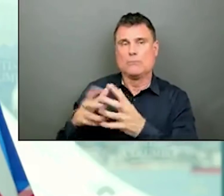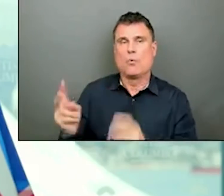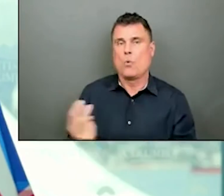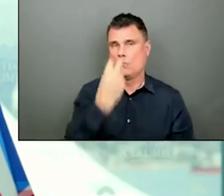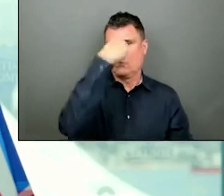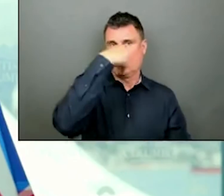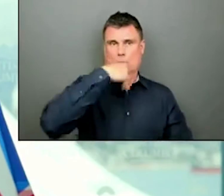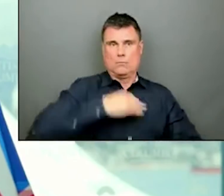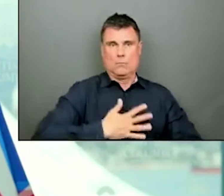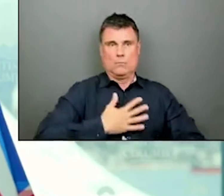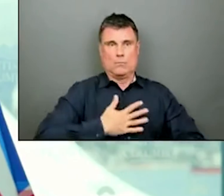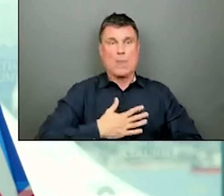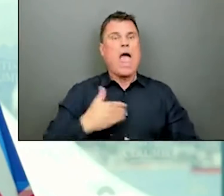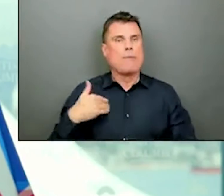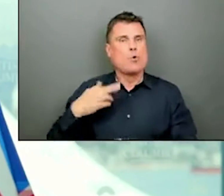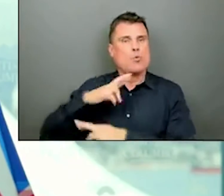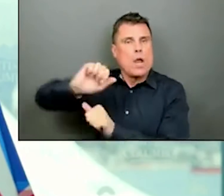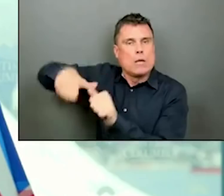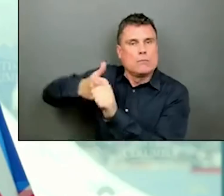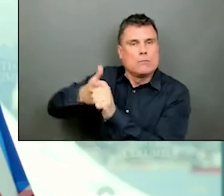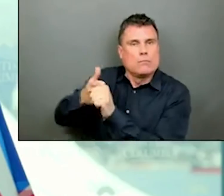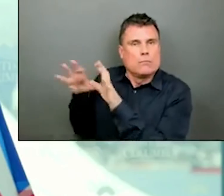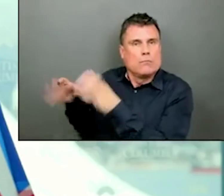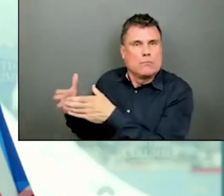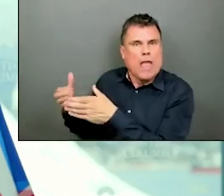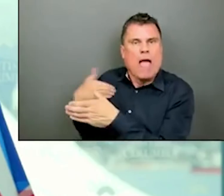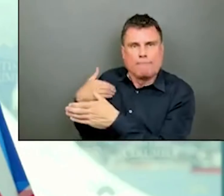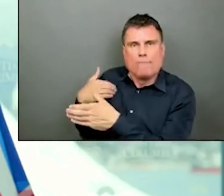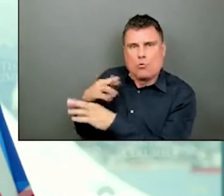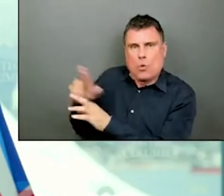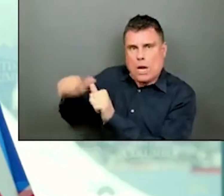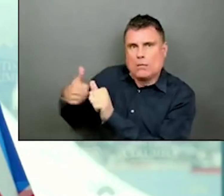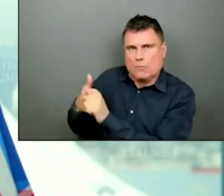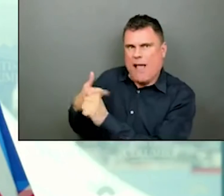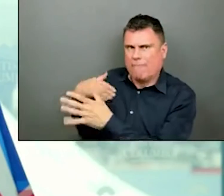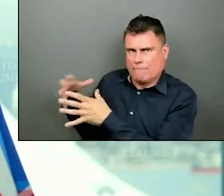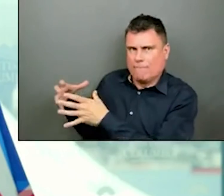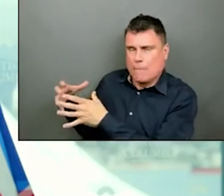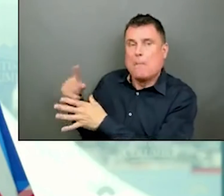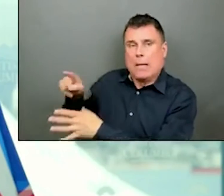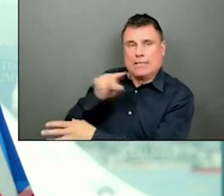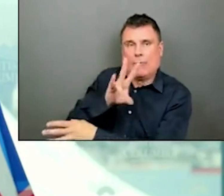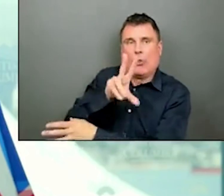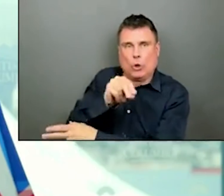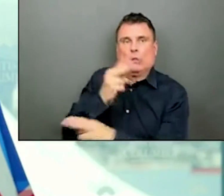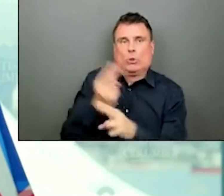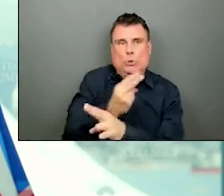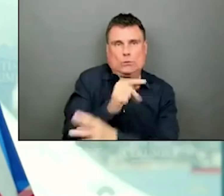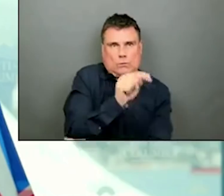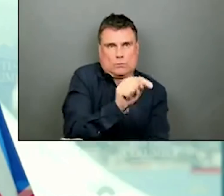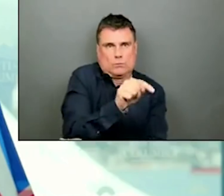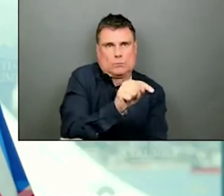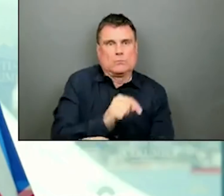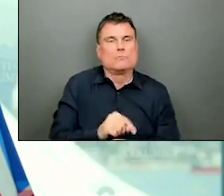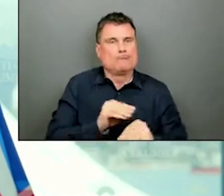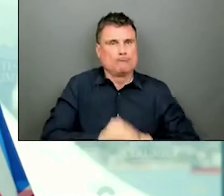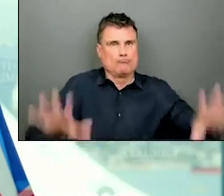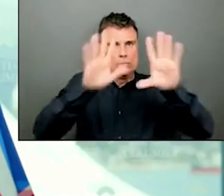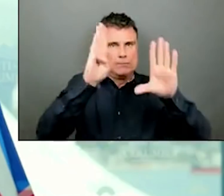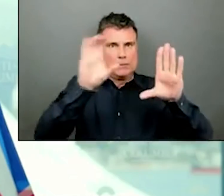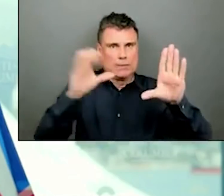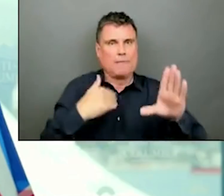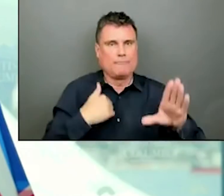held in reserve, and of course have added to our supply since the beginning of this pandemic. At the moment, for all reasons,